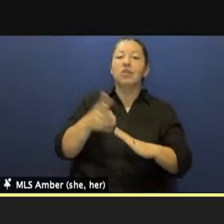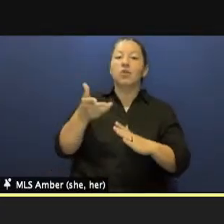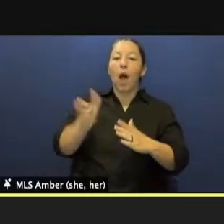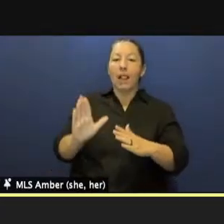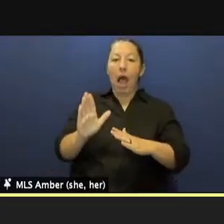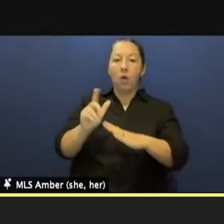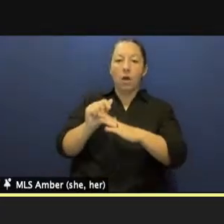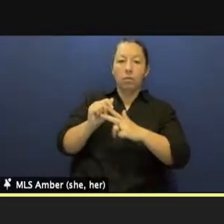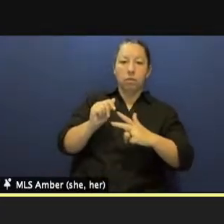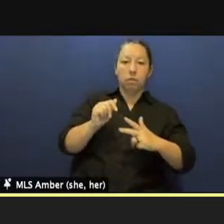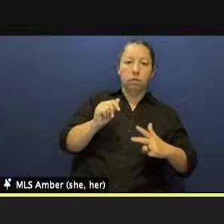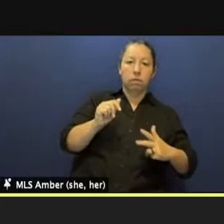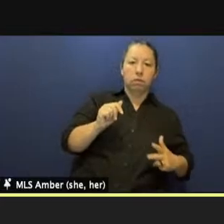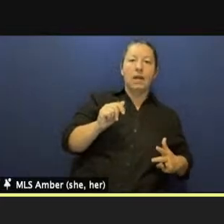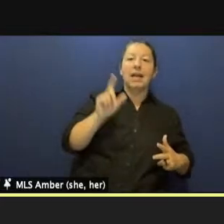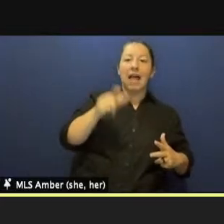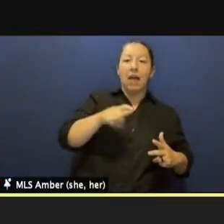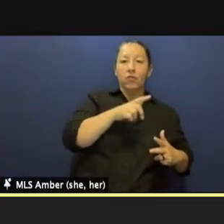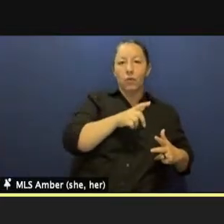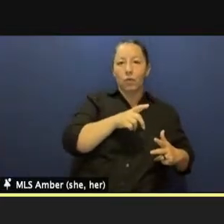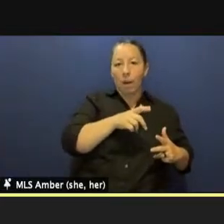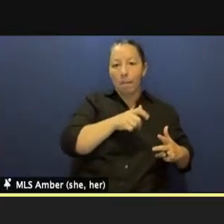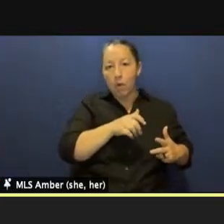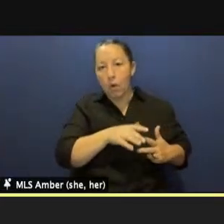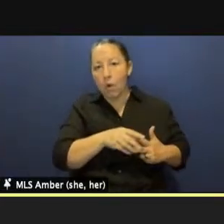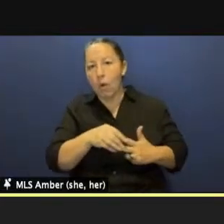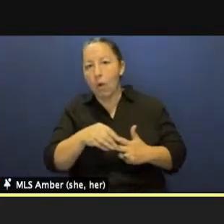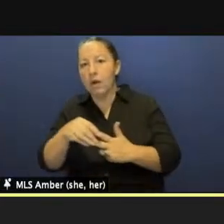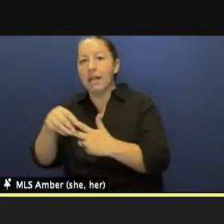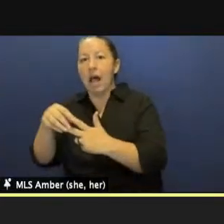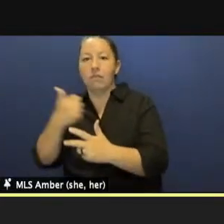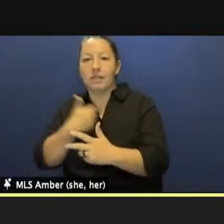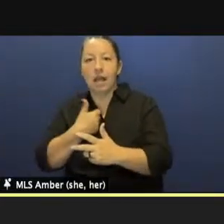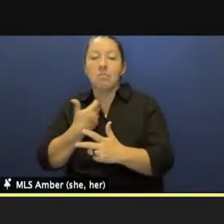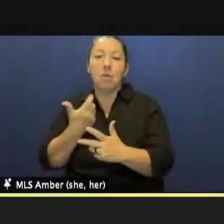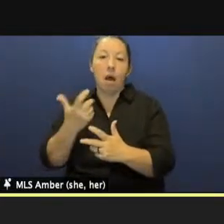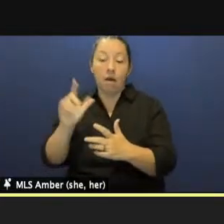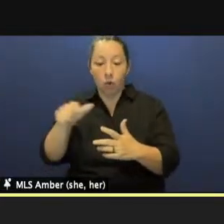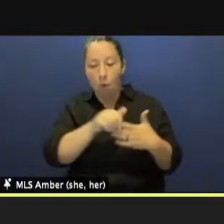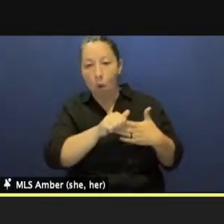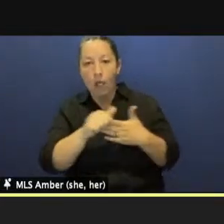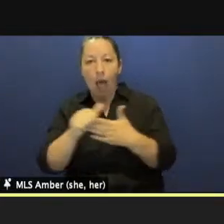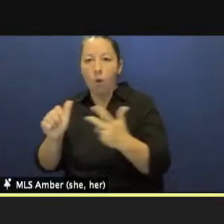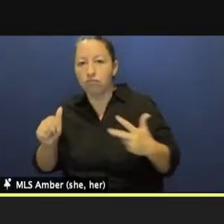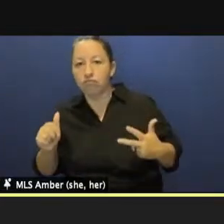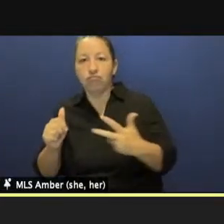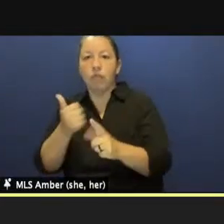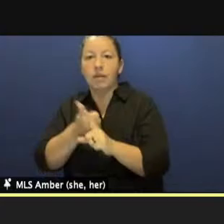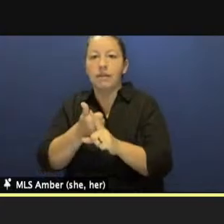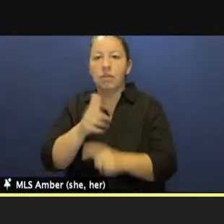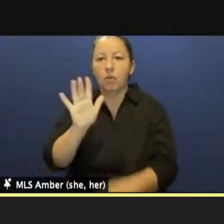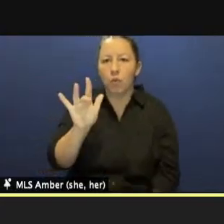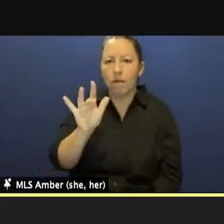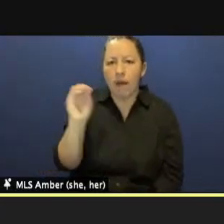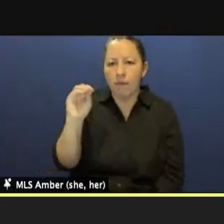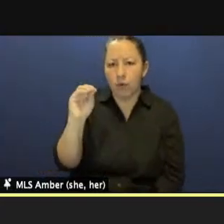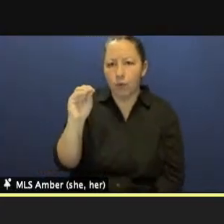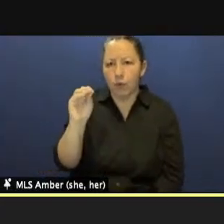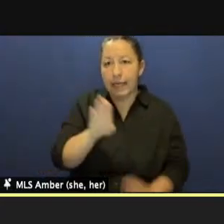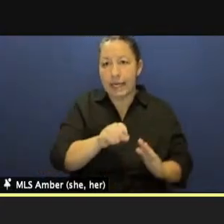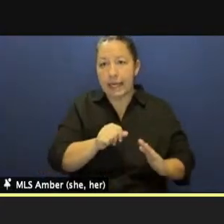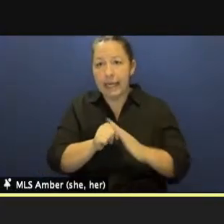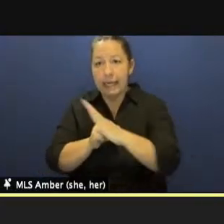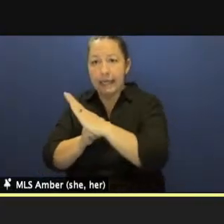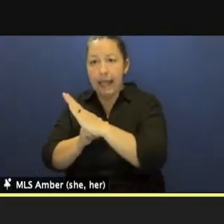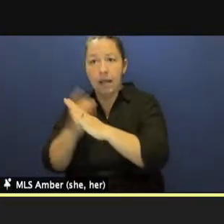history of the sink tank and bodes well going forward. This incline, 25-degree incline that you see the rover test